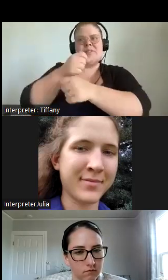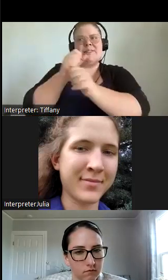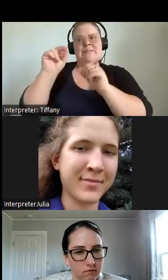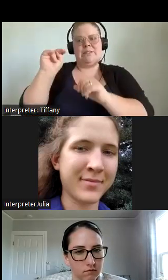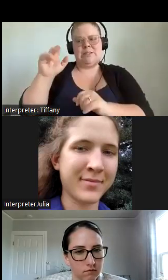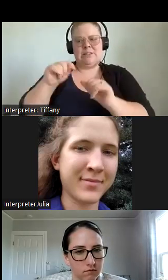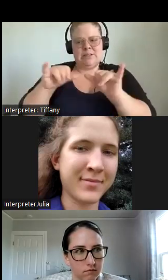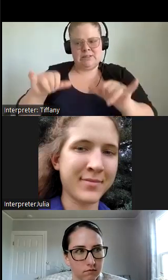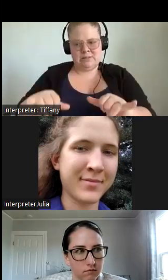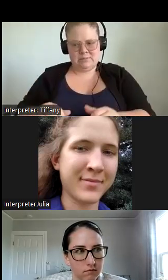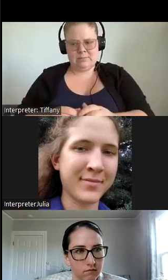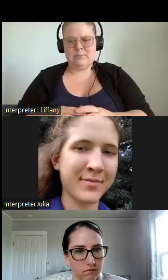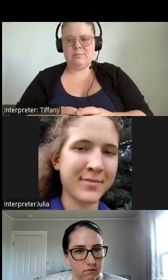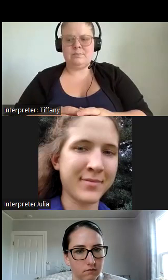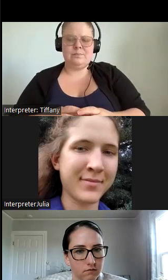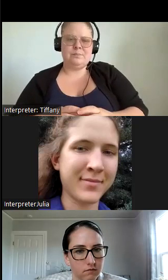that?